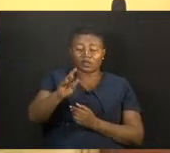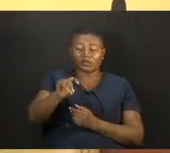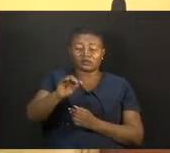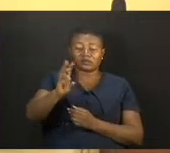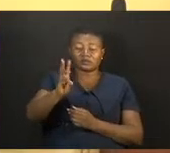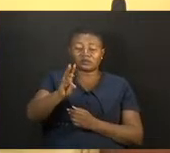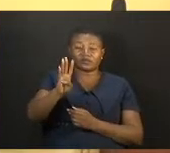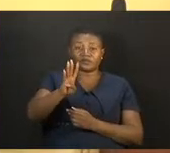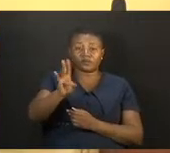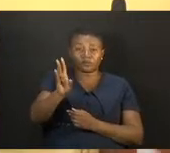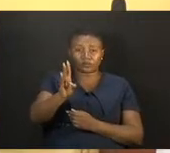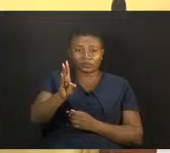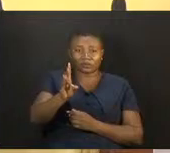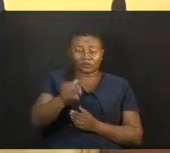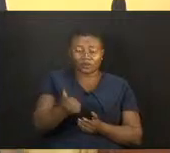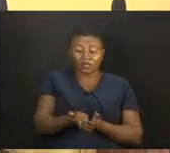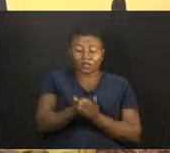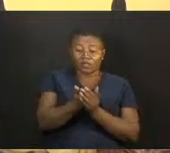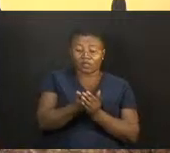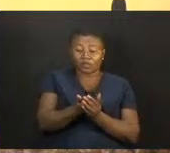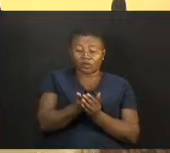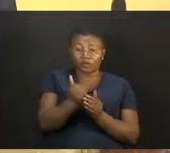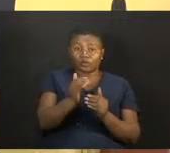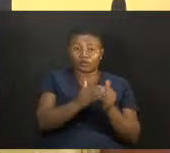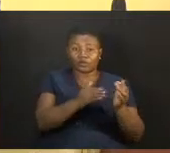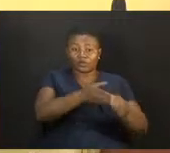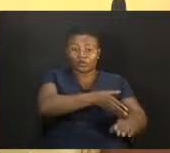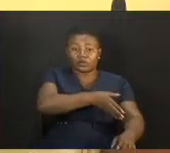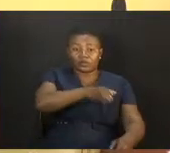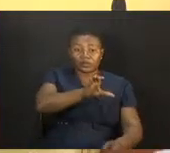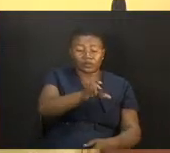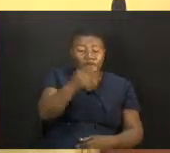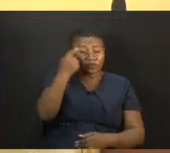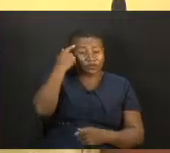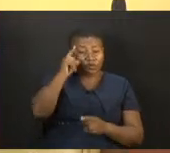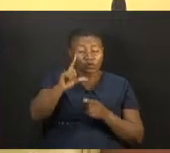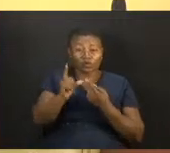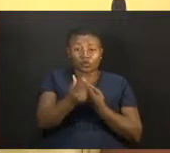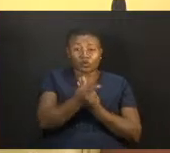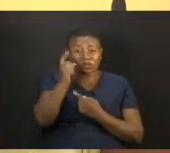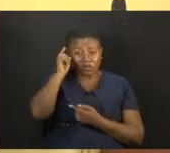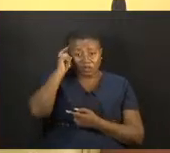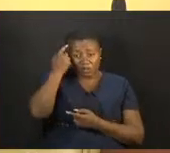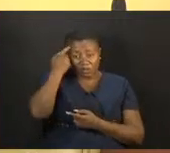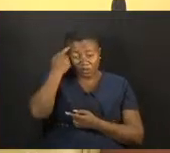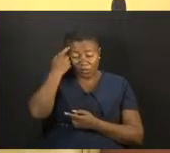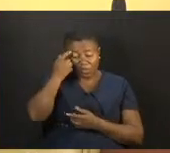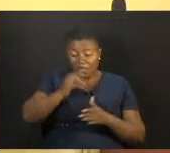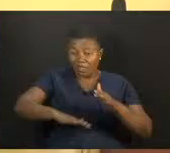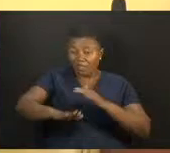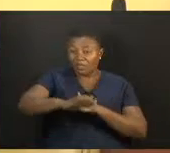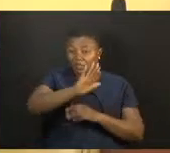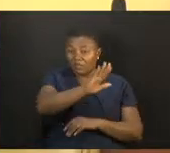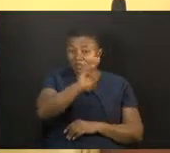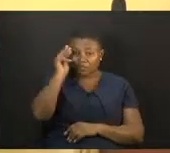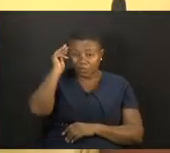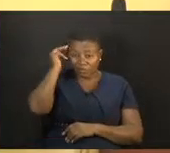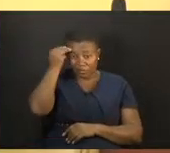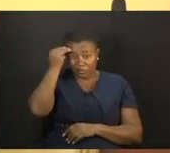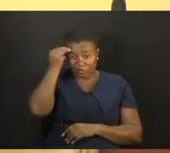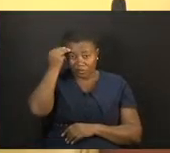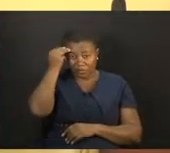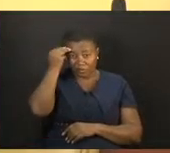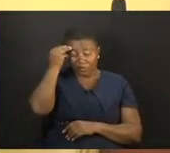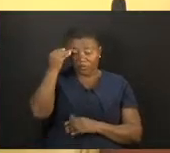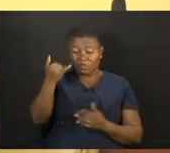647, is to help build capacity for local governance under the Local Government Ministry. Mr. Speaker, now that it's going to